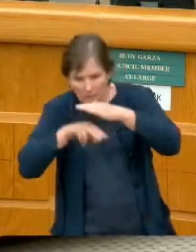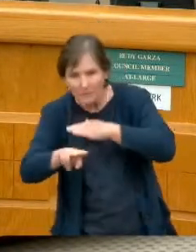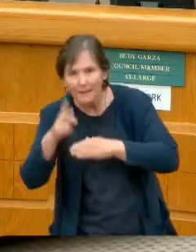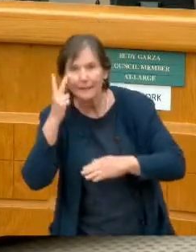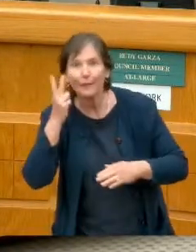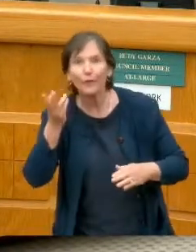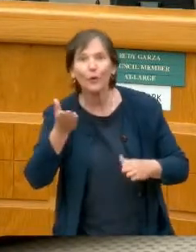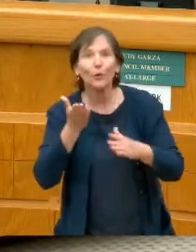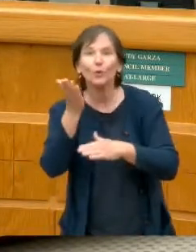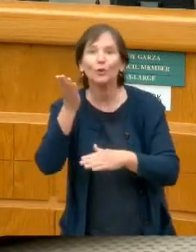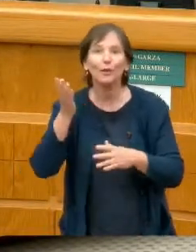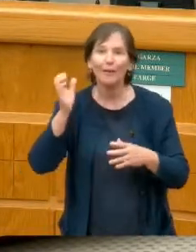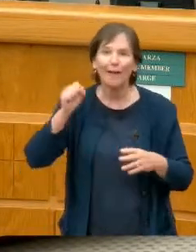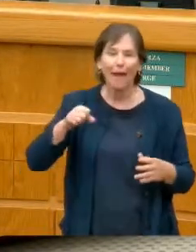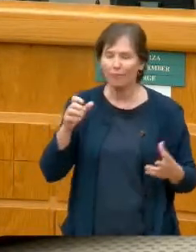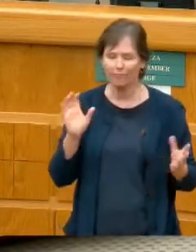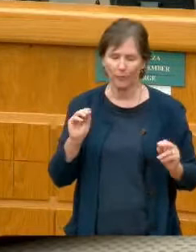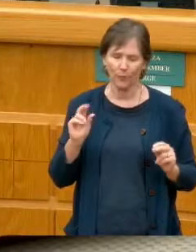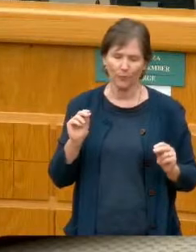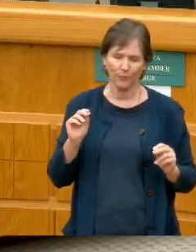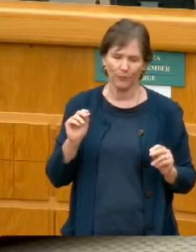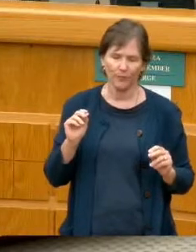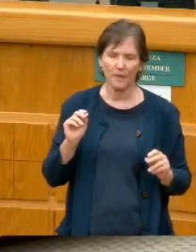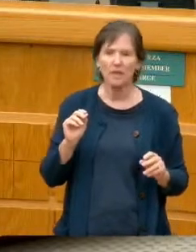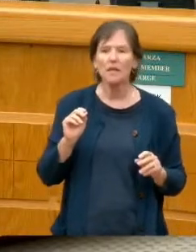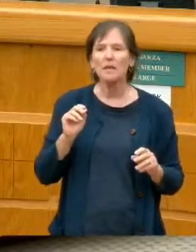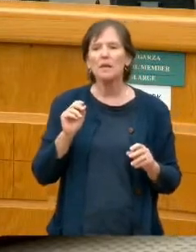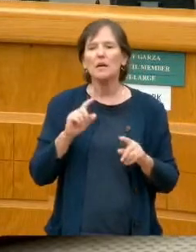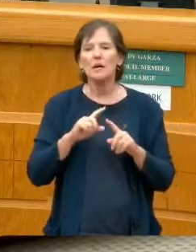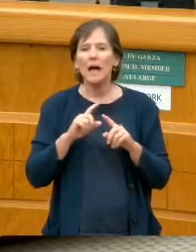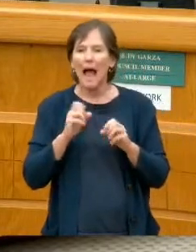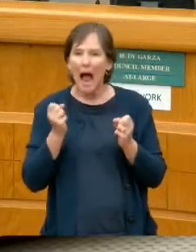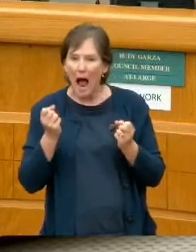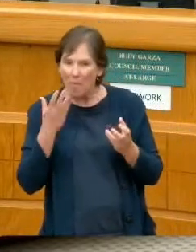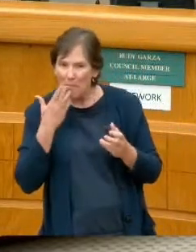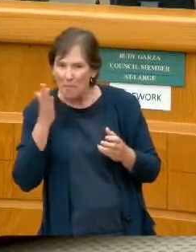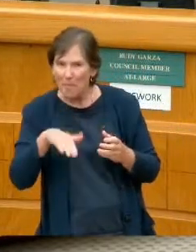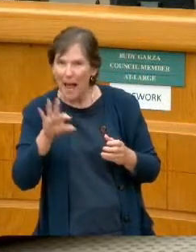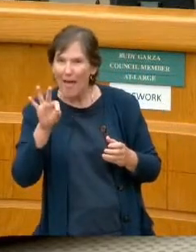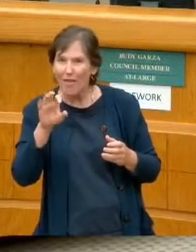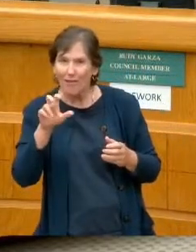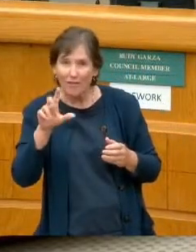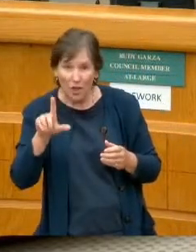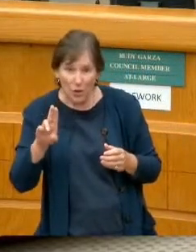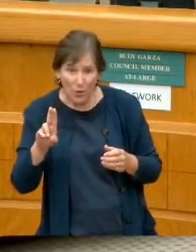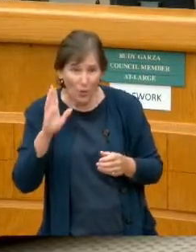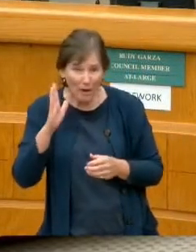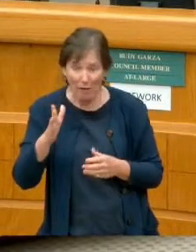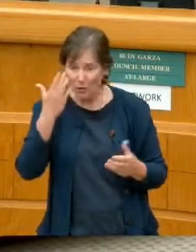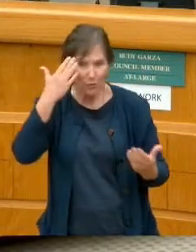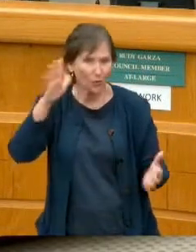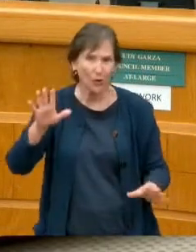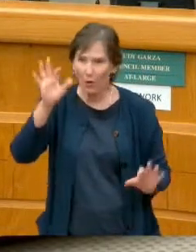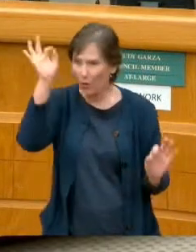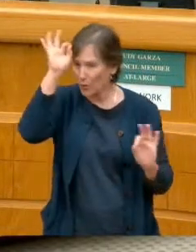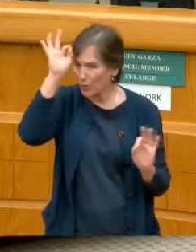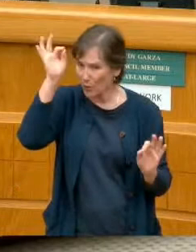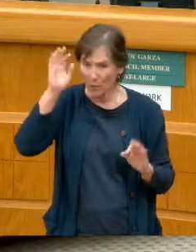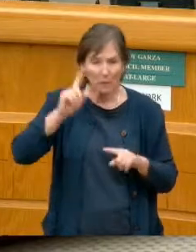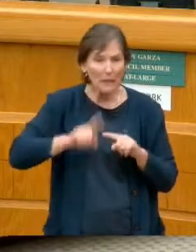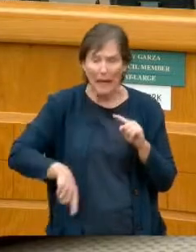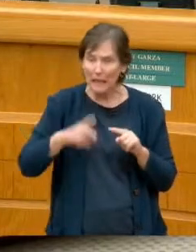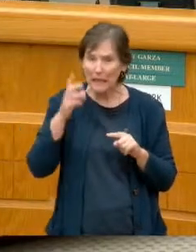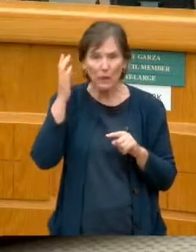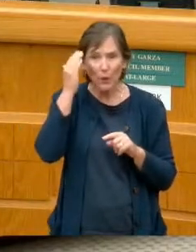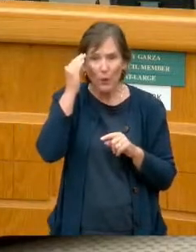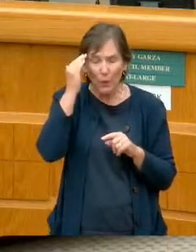do know is that we had a really tough summer when respiratory illnesses normally spread more easily